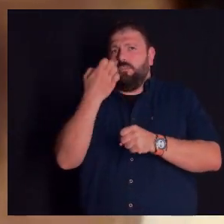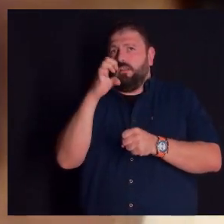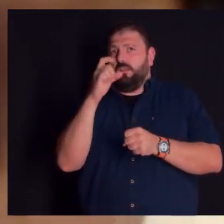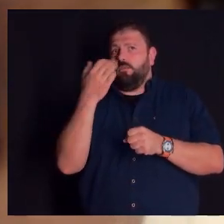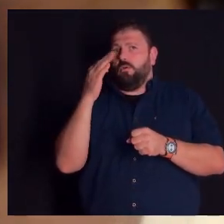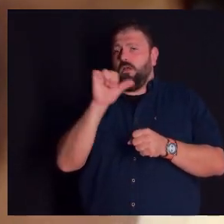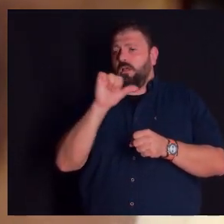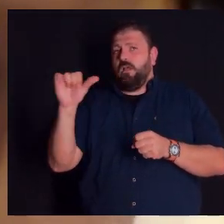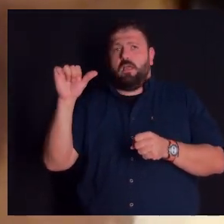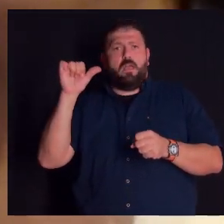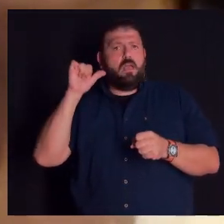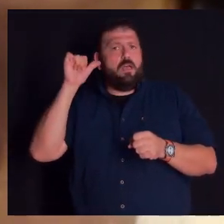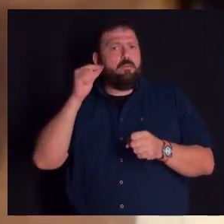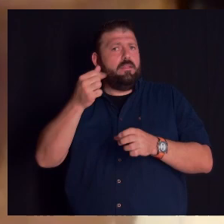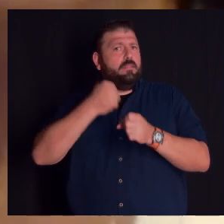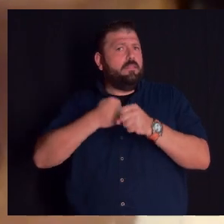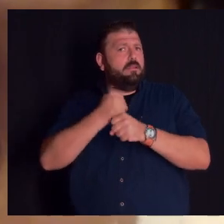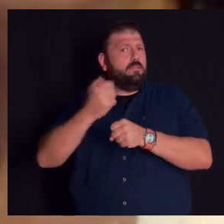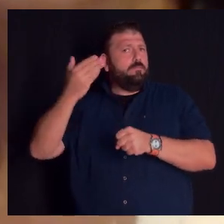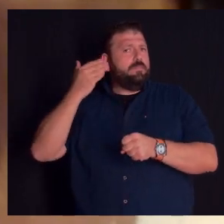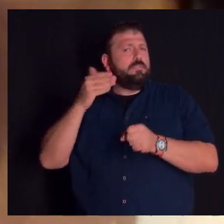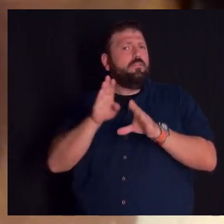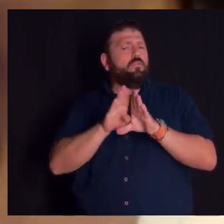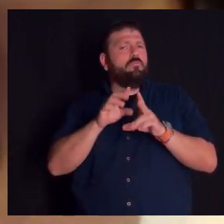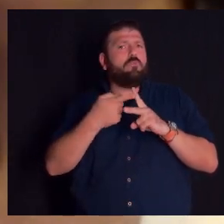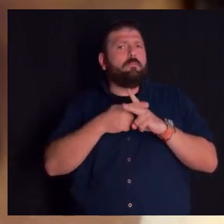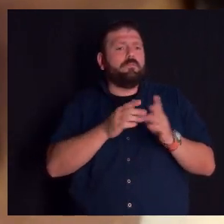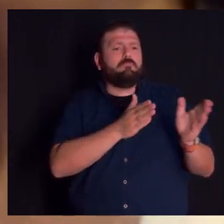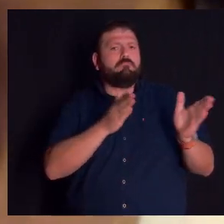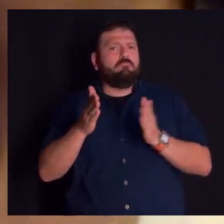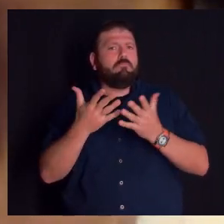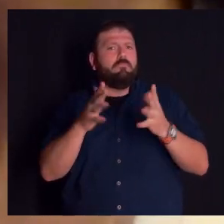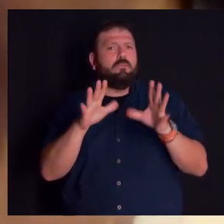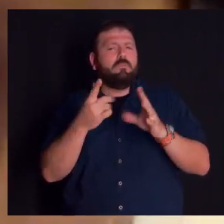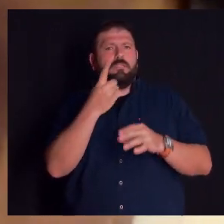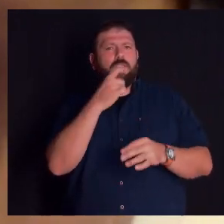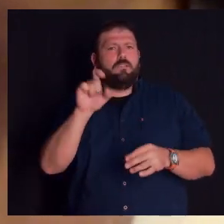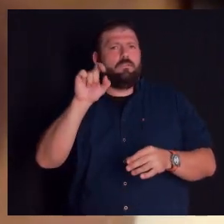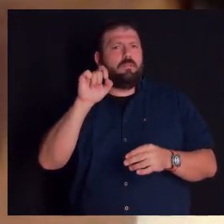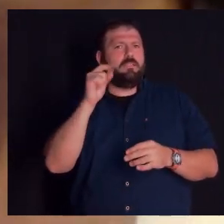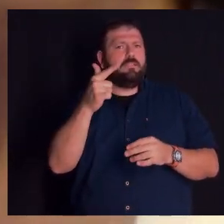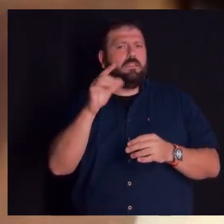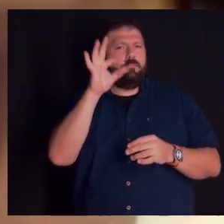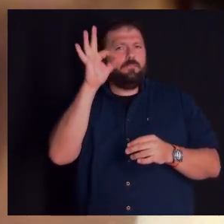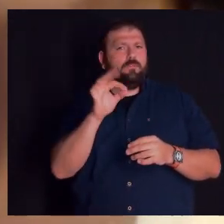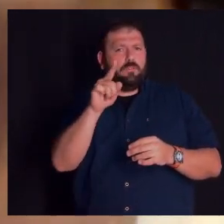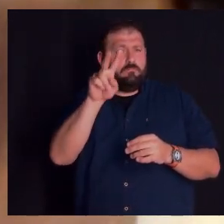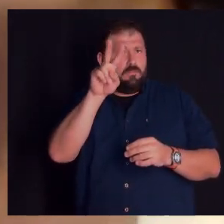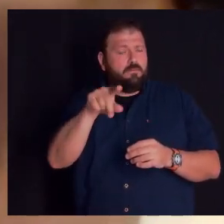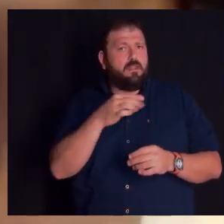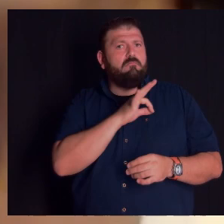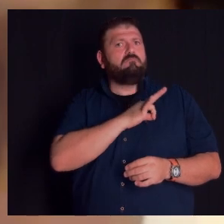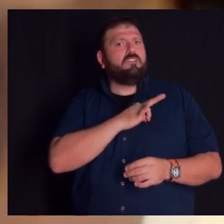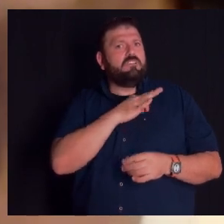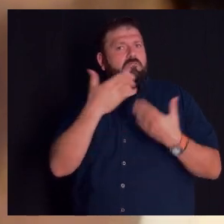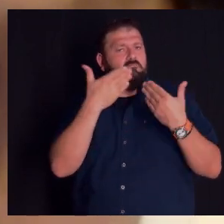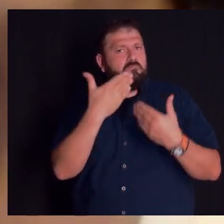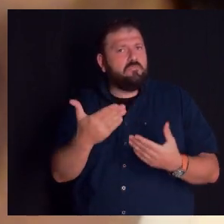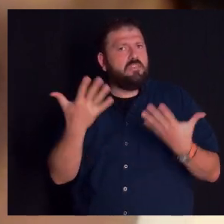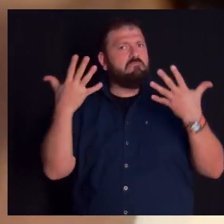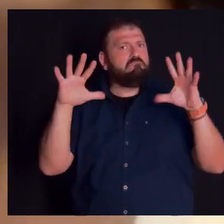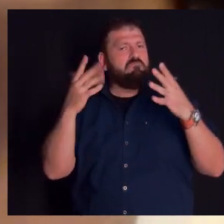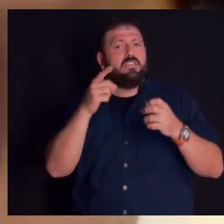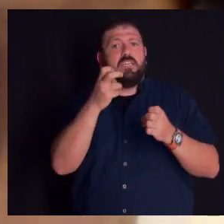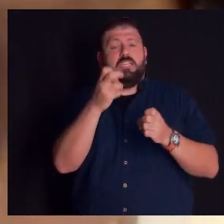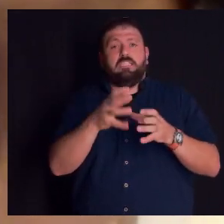January, April, last year to date, you have had a 127% increase. Congratulations